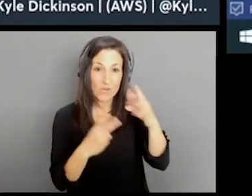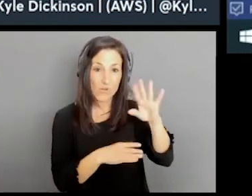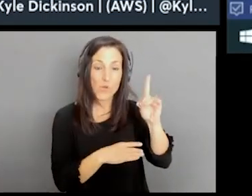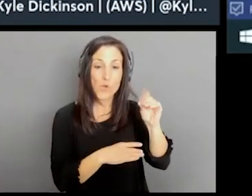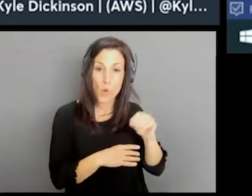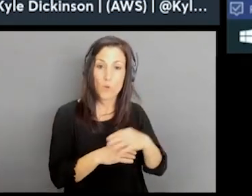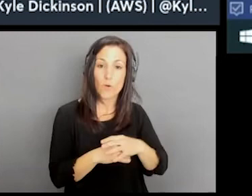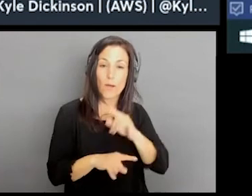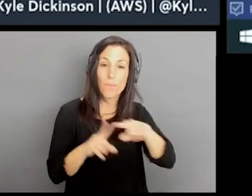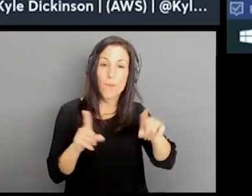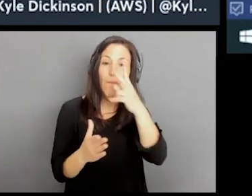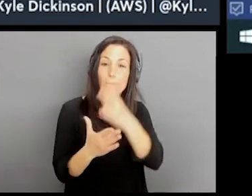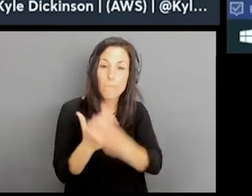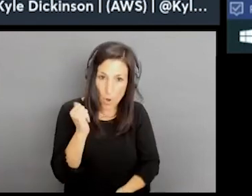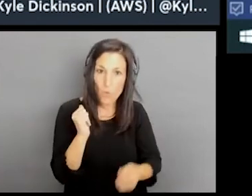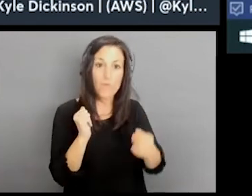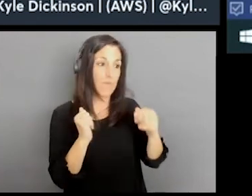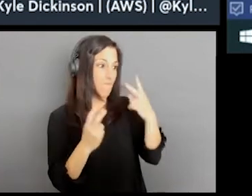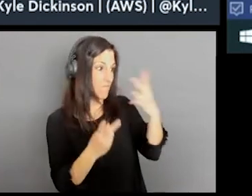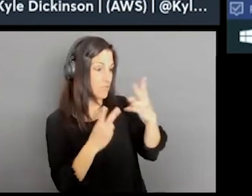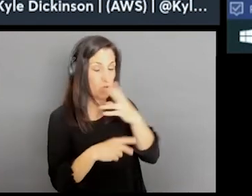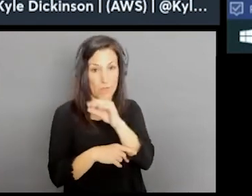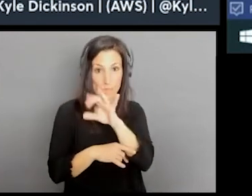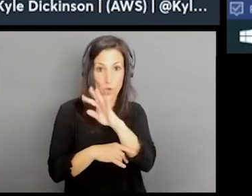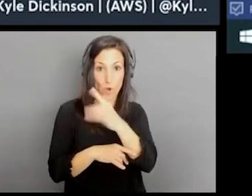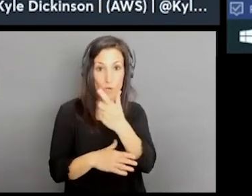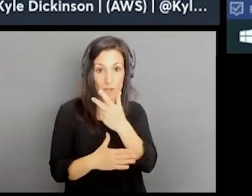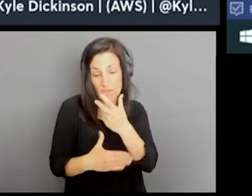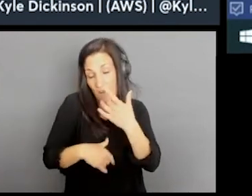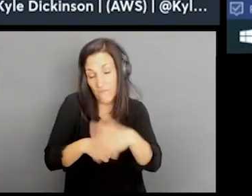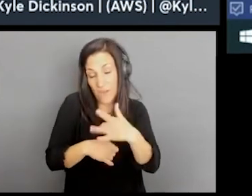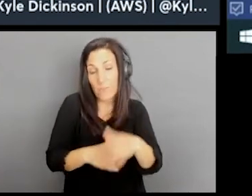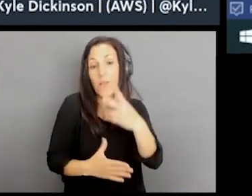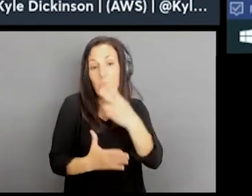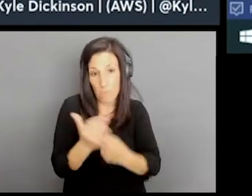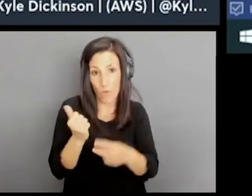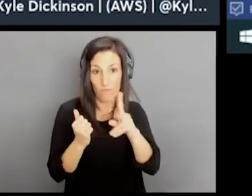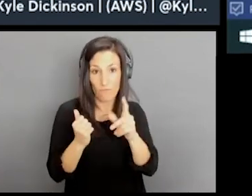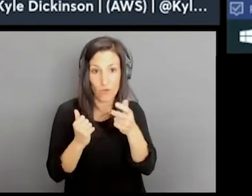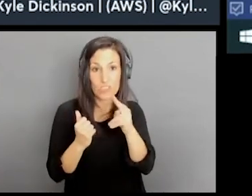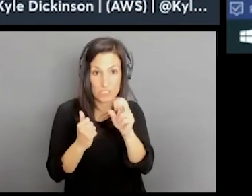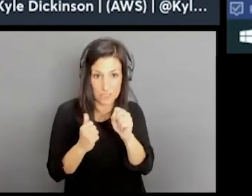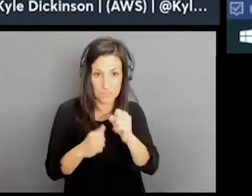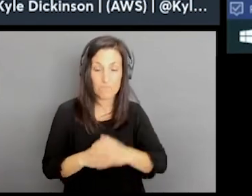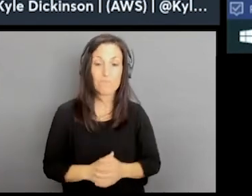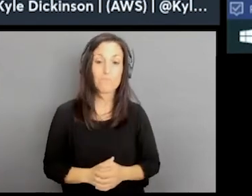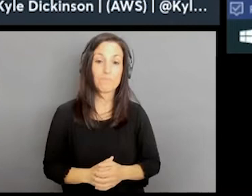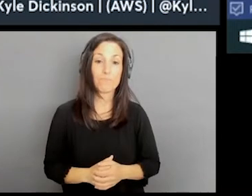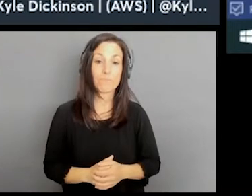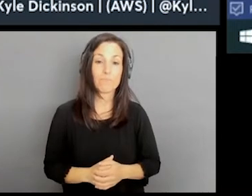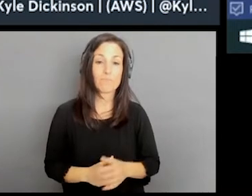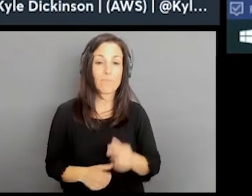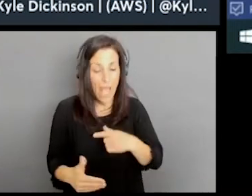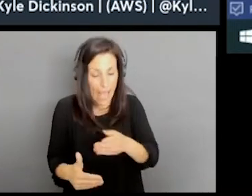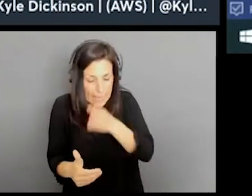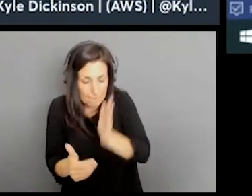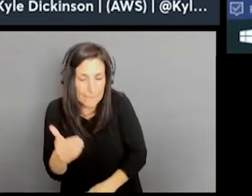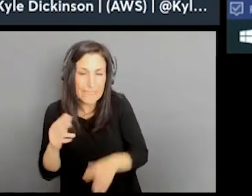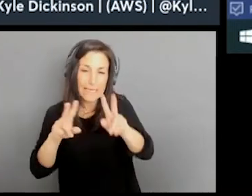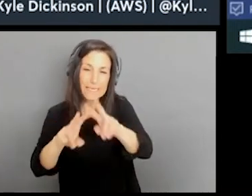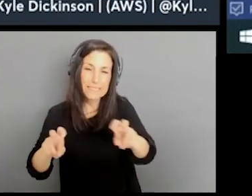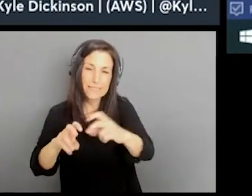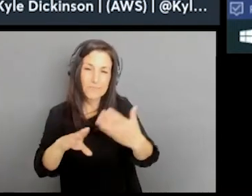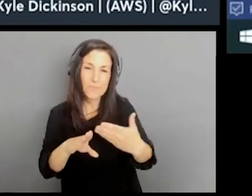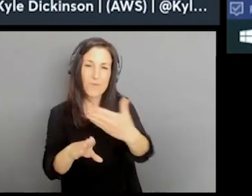the standalone version we just saw and the Visual Studio version. So I completed an assessment before